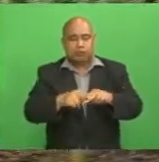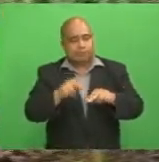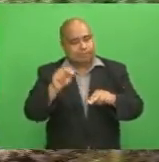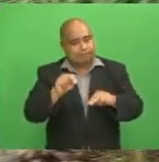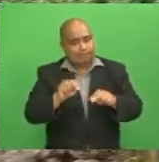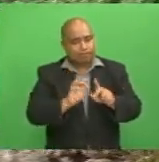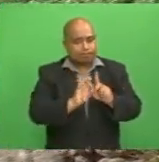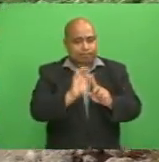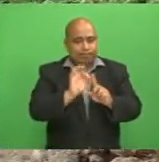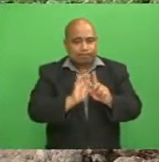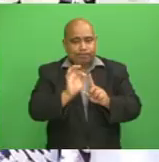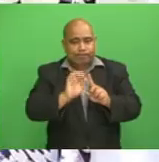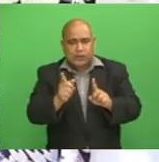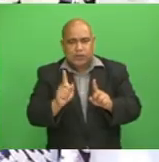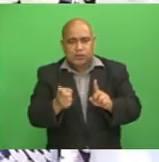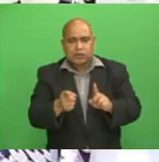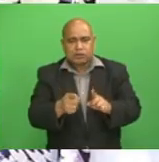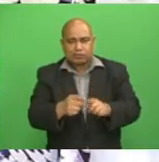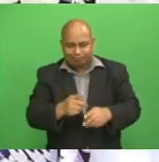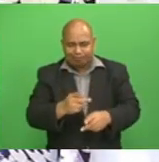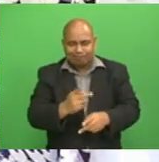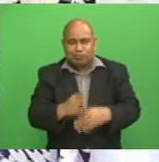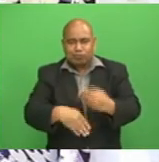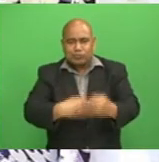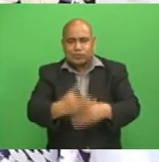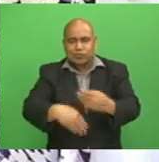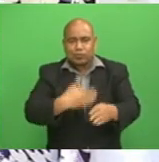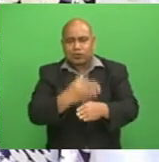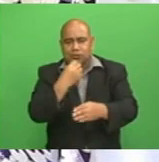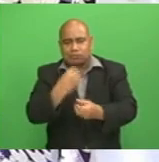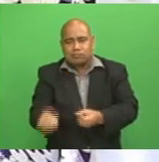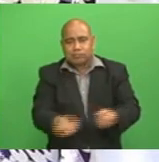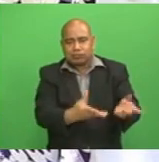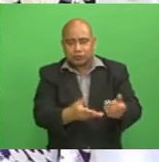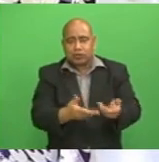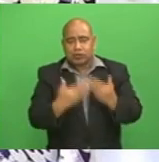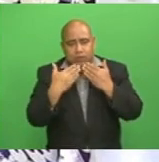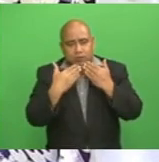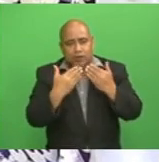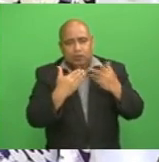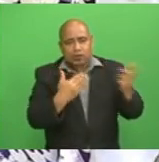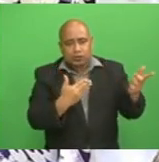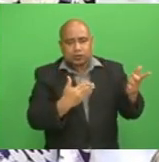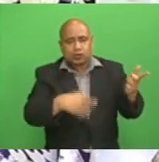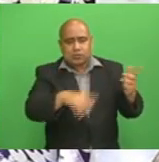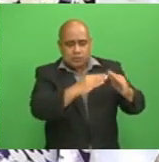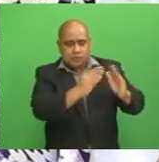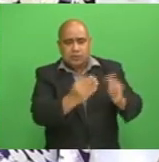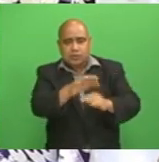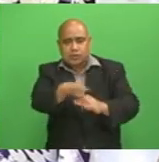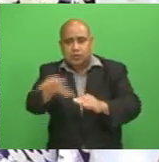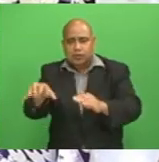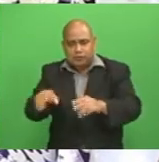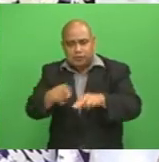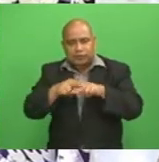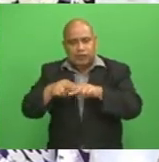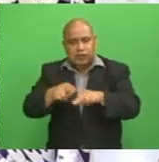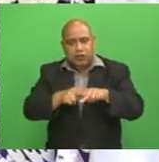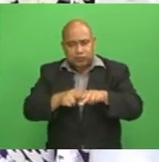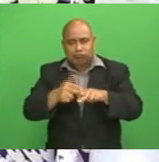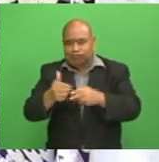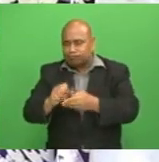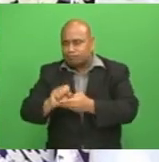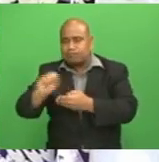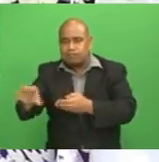supply. I want to thank all the households in Fiji. We gave about 36,000 seed package to